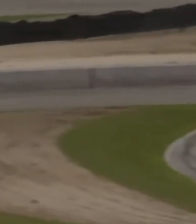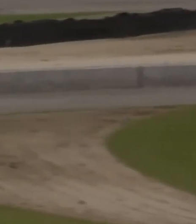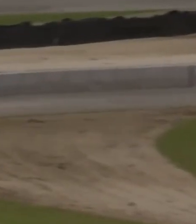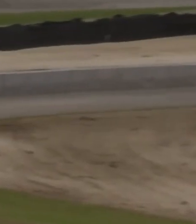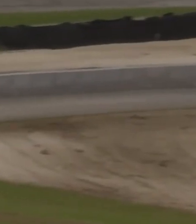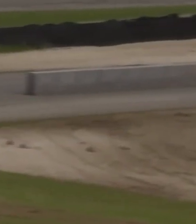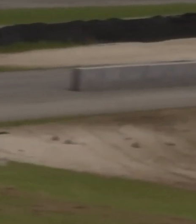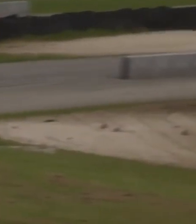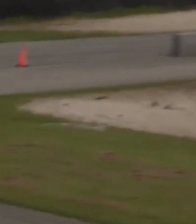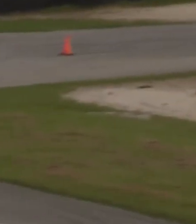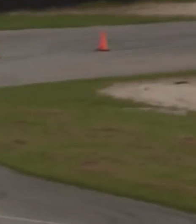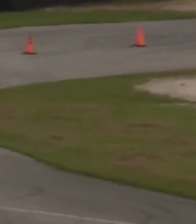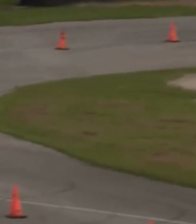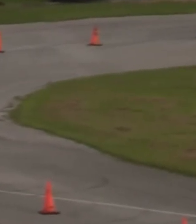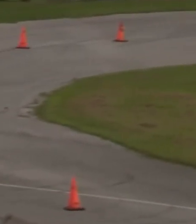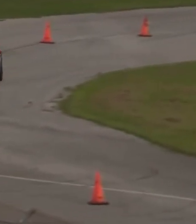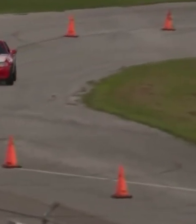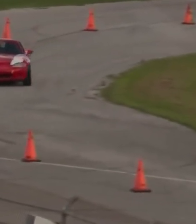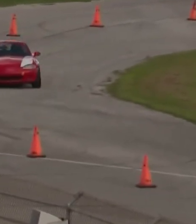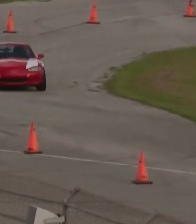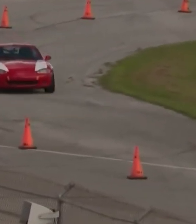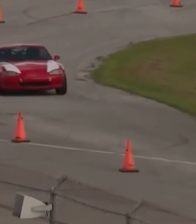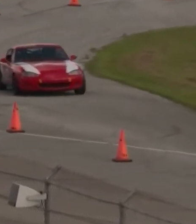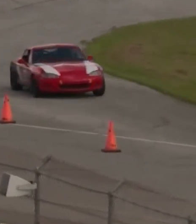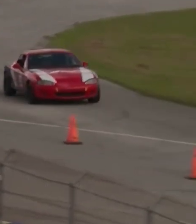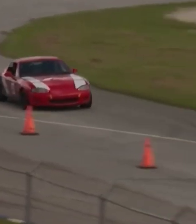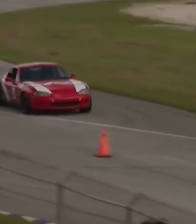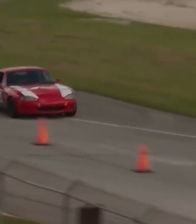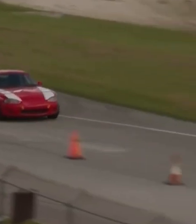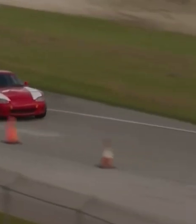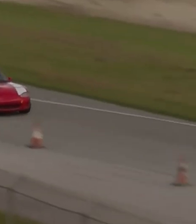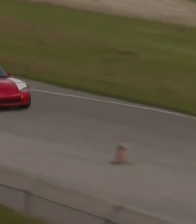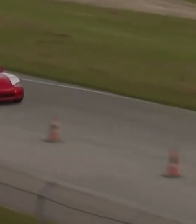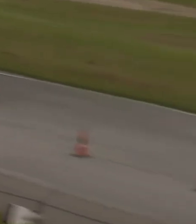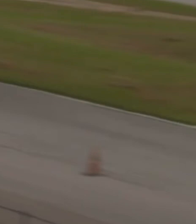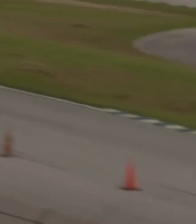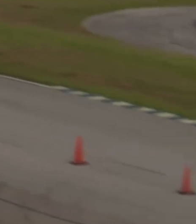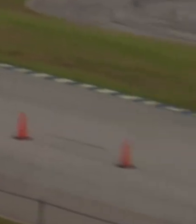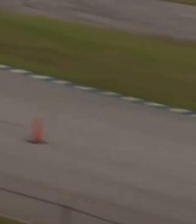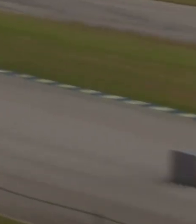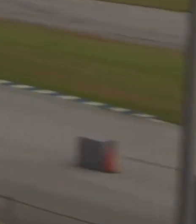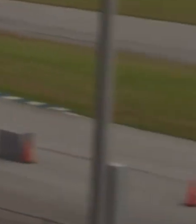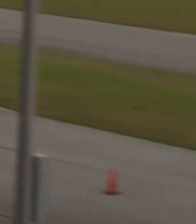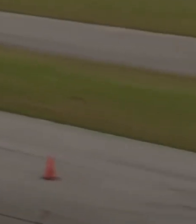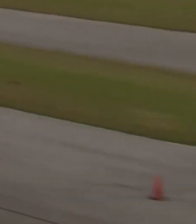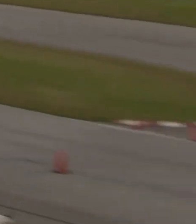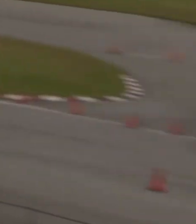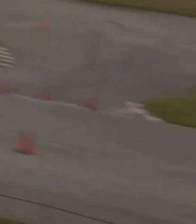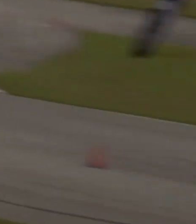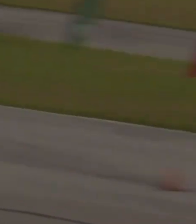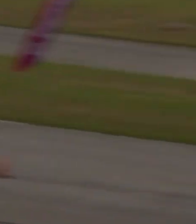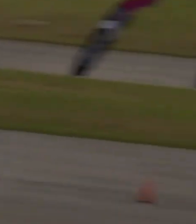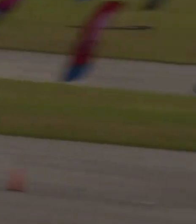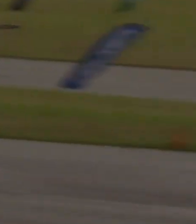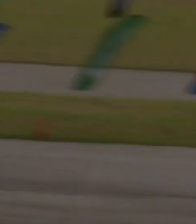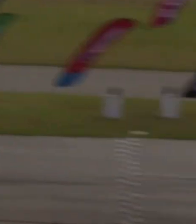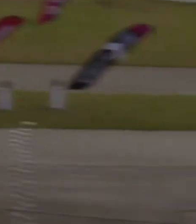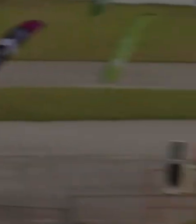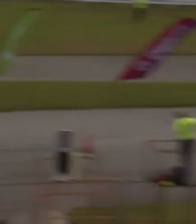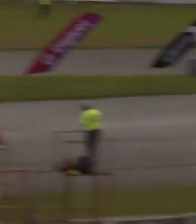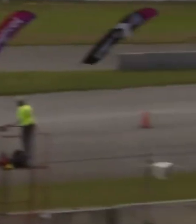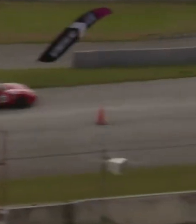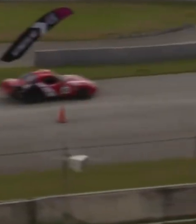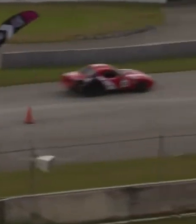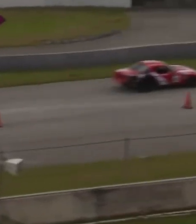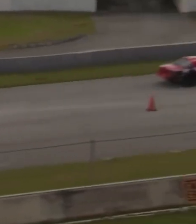first. Side by side, they would eventually duke it out until the number 33 car opened a gap to